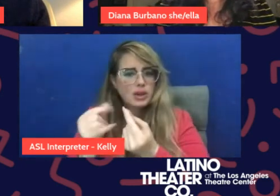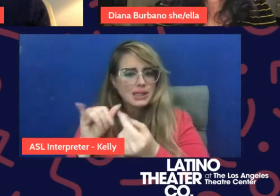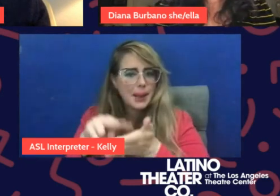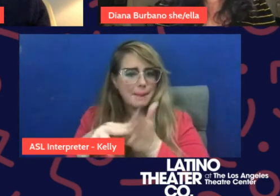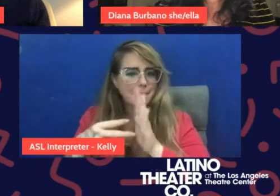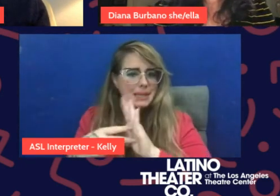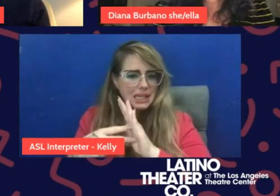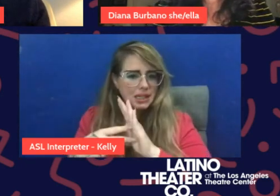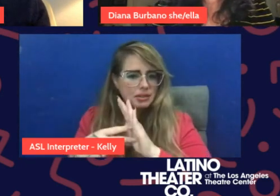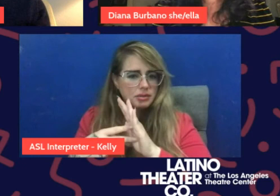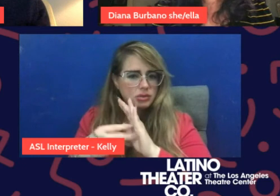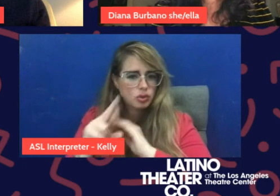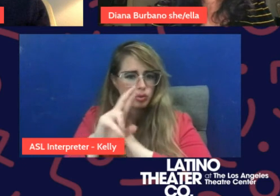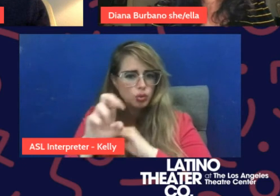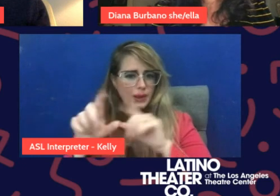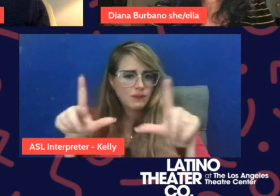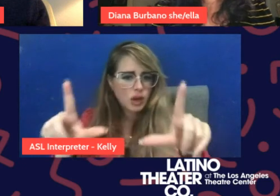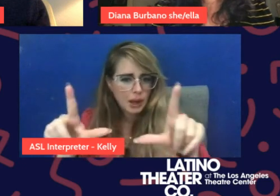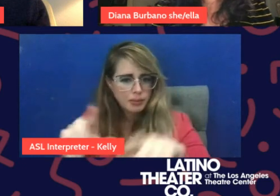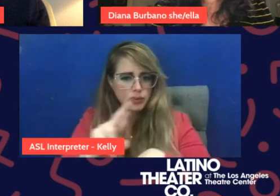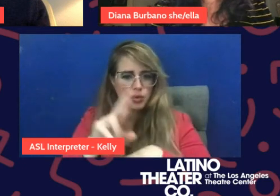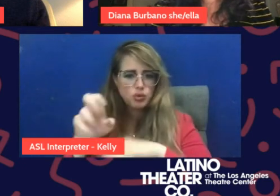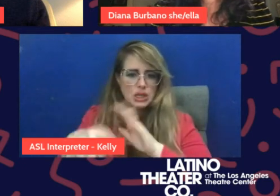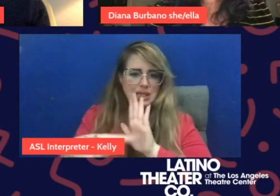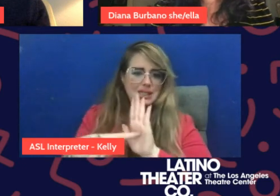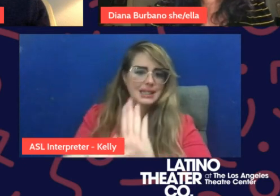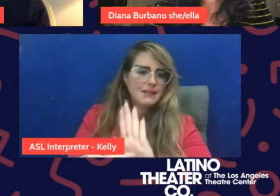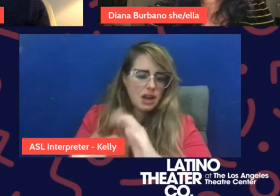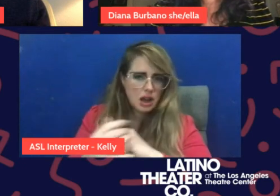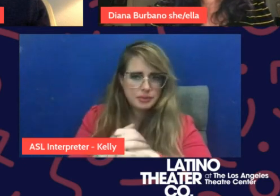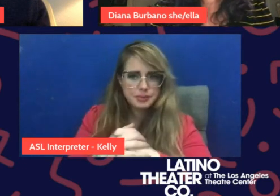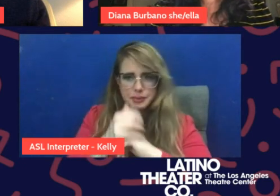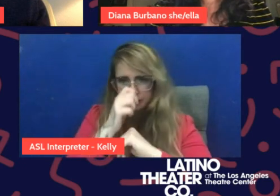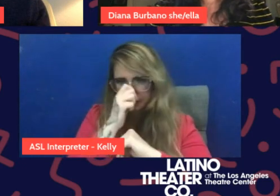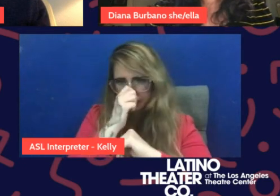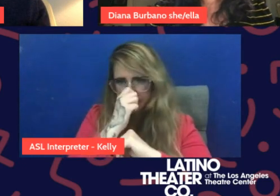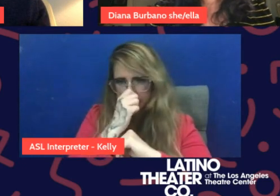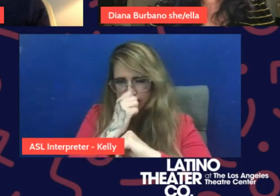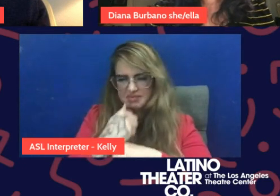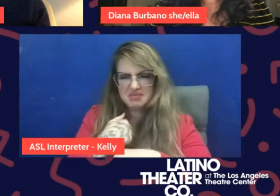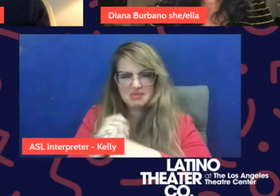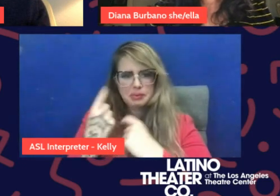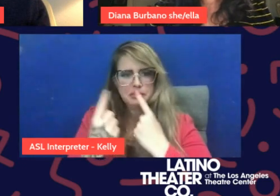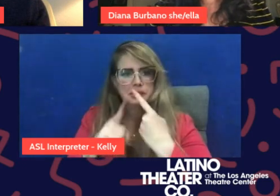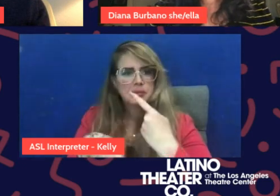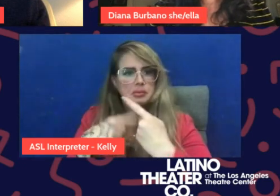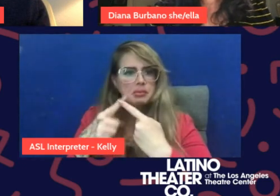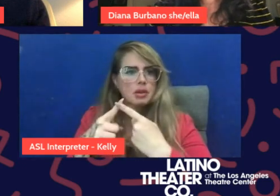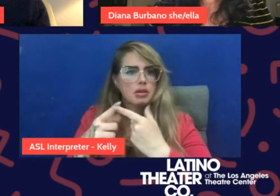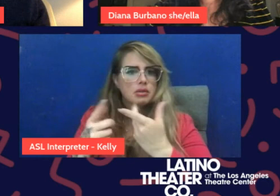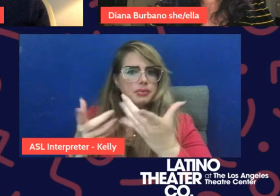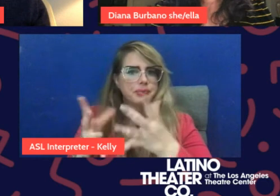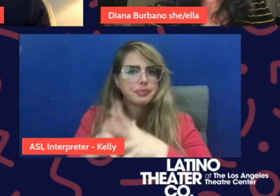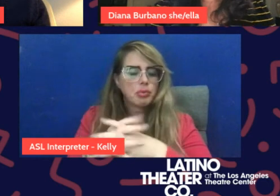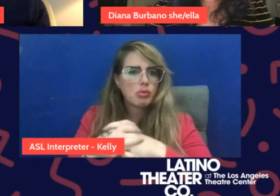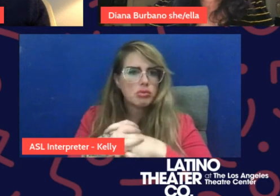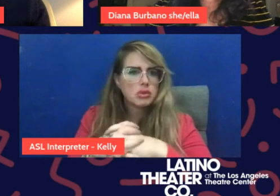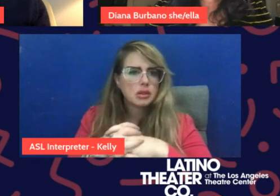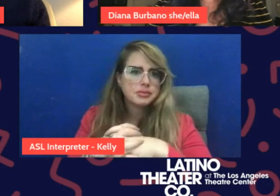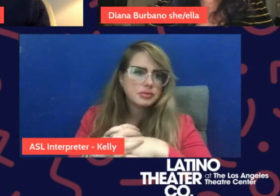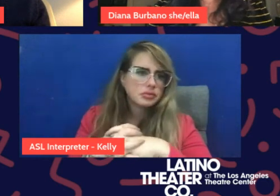mean to reframe and to re-signify? And I'm thinking about, you know,